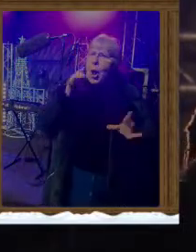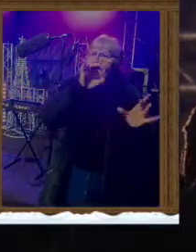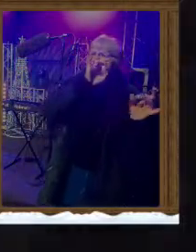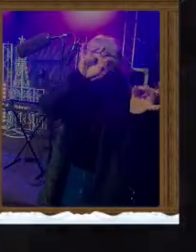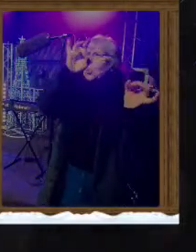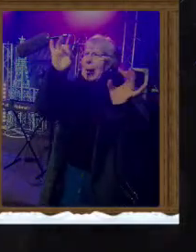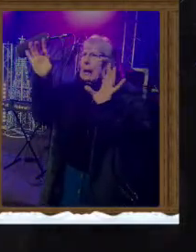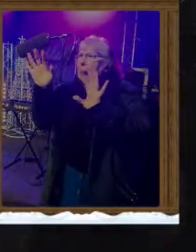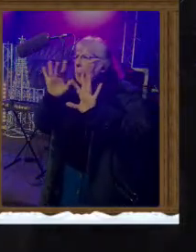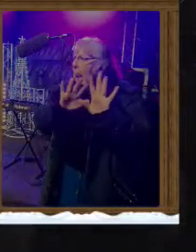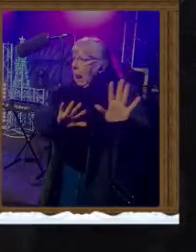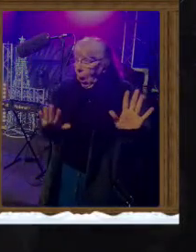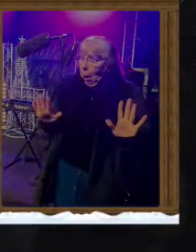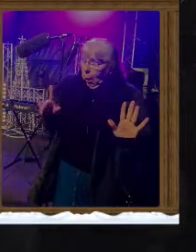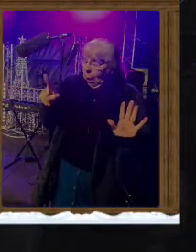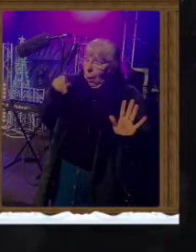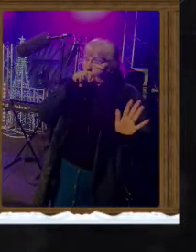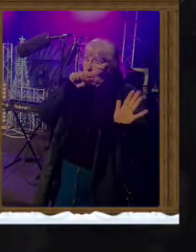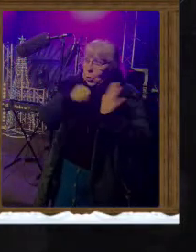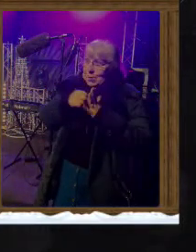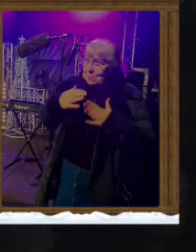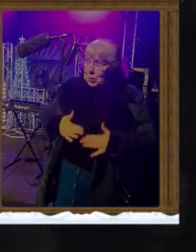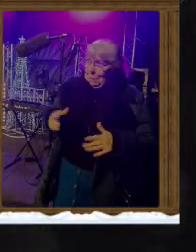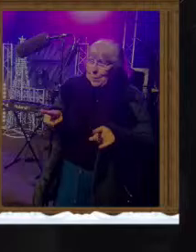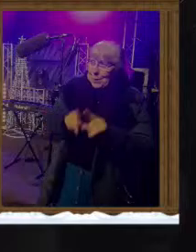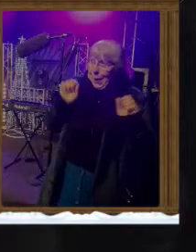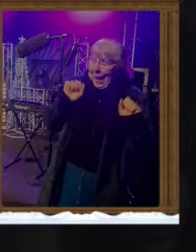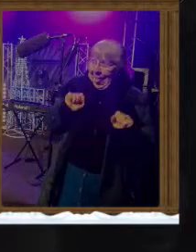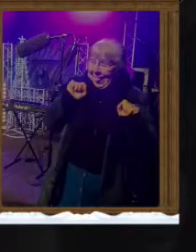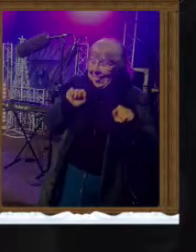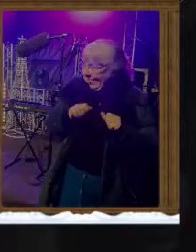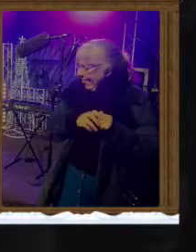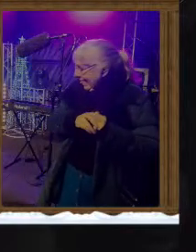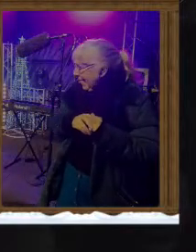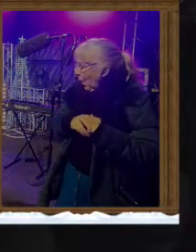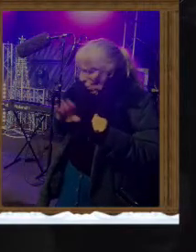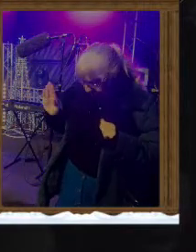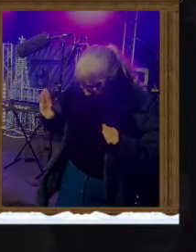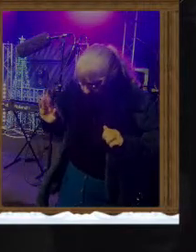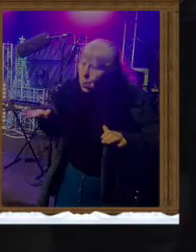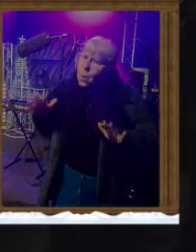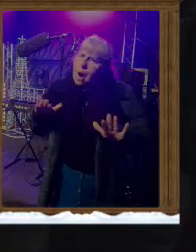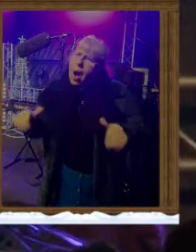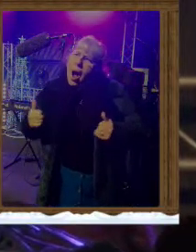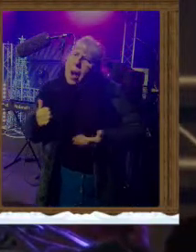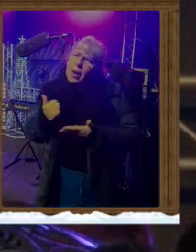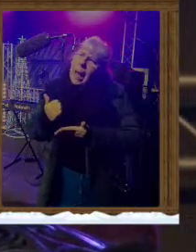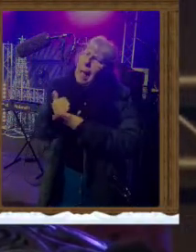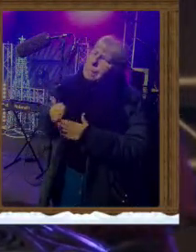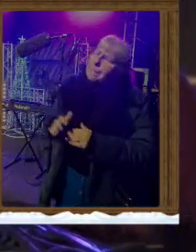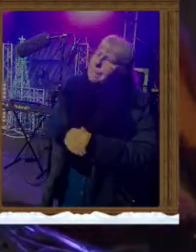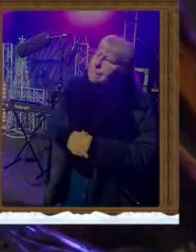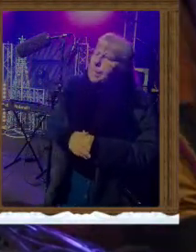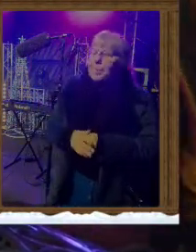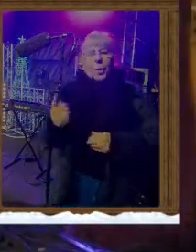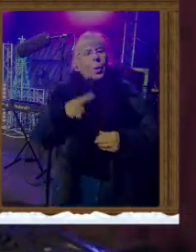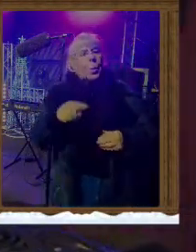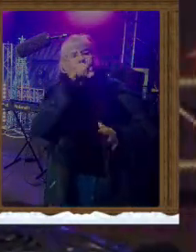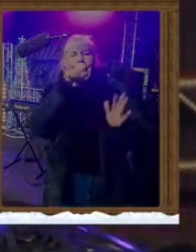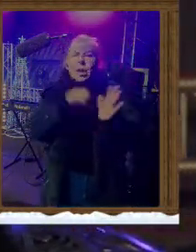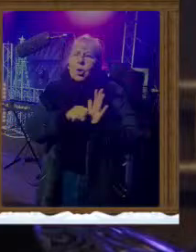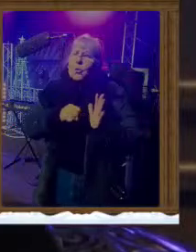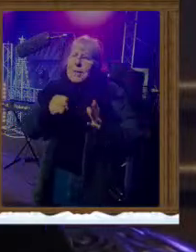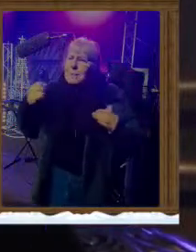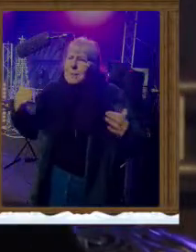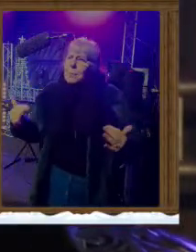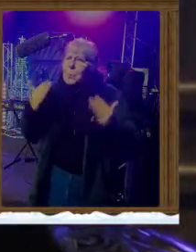and... Oh, my goodness, they're Christmas jumpers. How can we help, buddy? We need to raise the level of Christmas spirit here